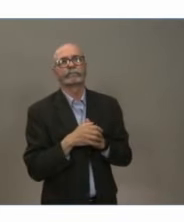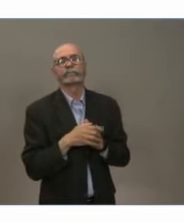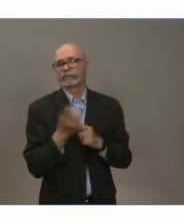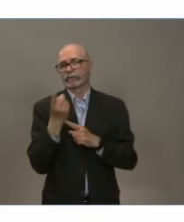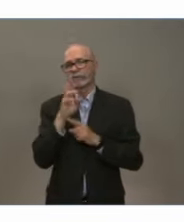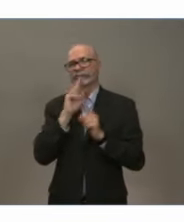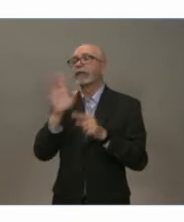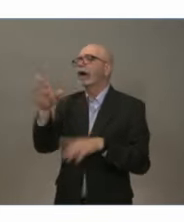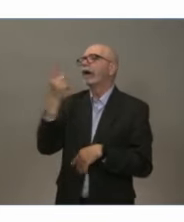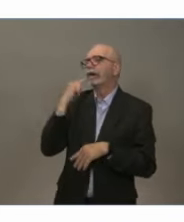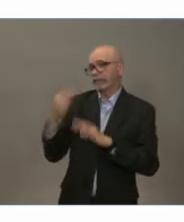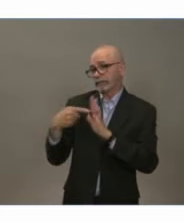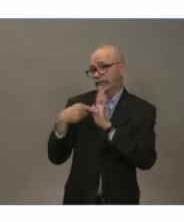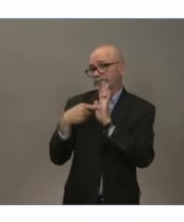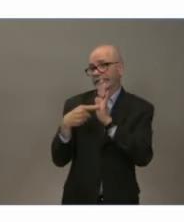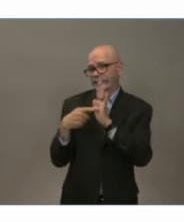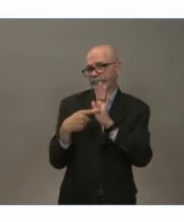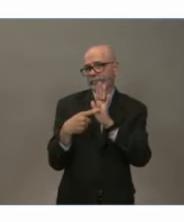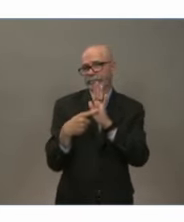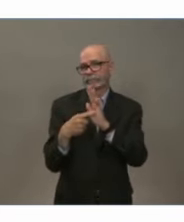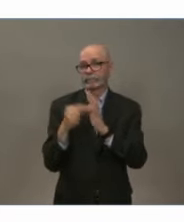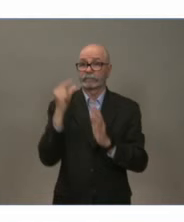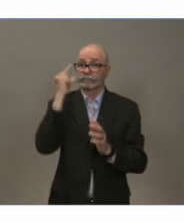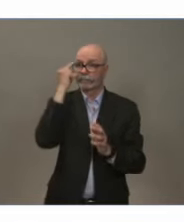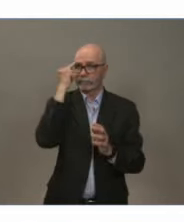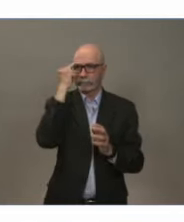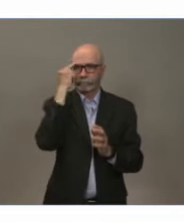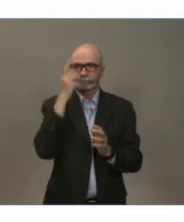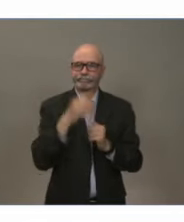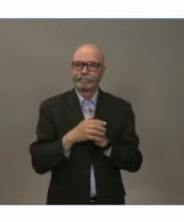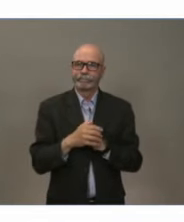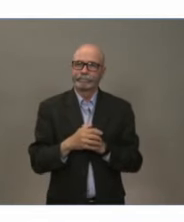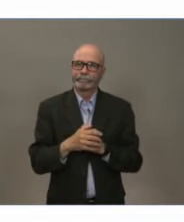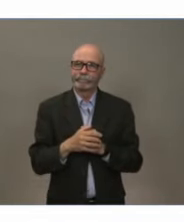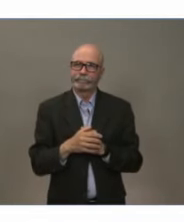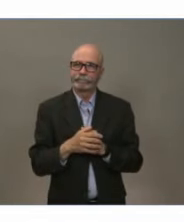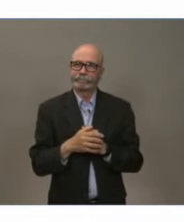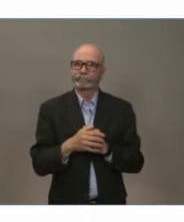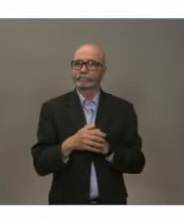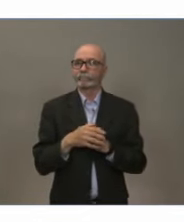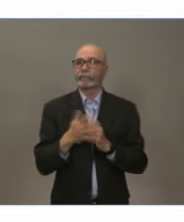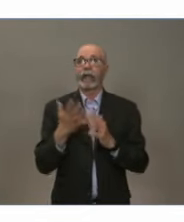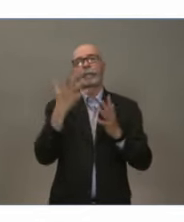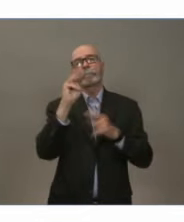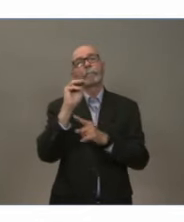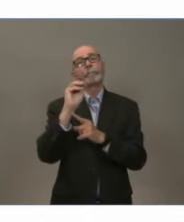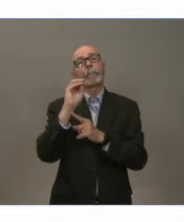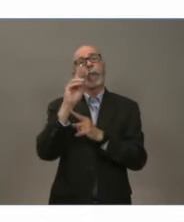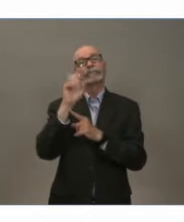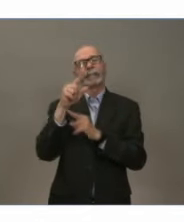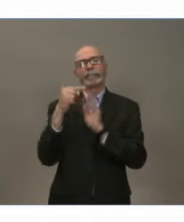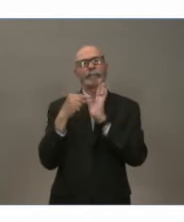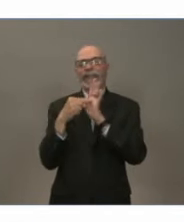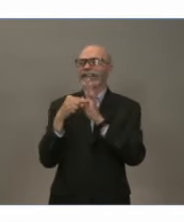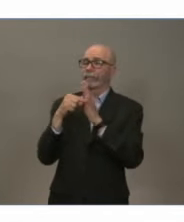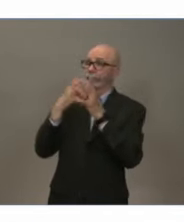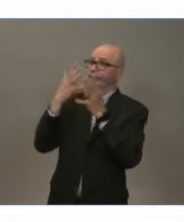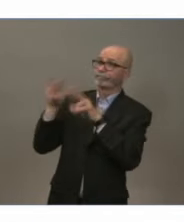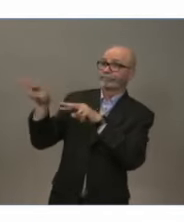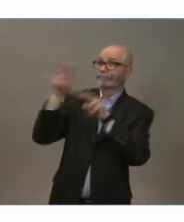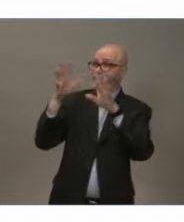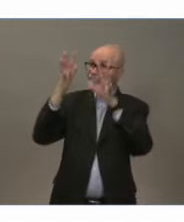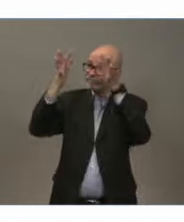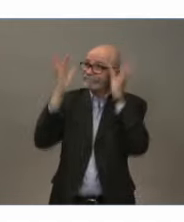There's all sorts of different parameters that go in. So modeling does not give you exact predictions. Modeling just gives you